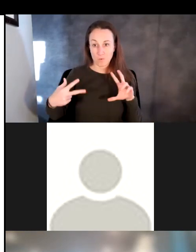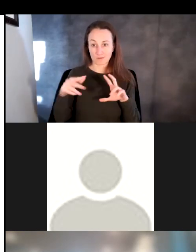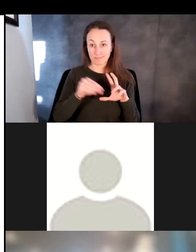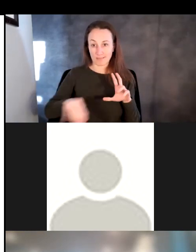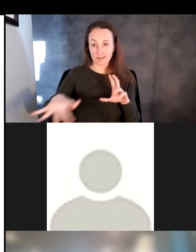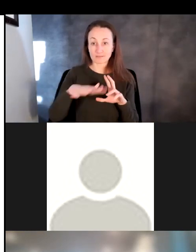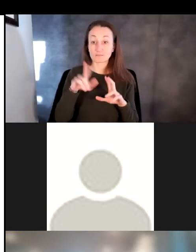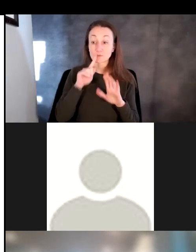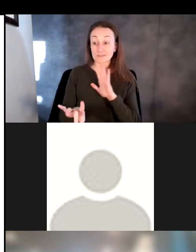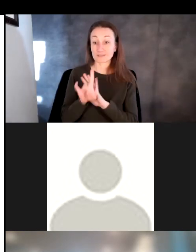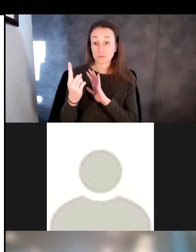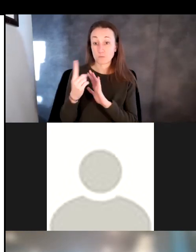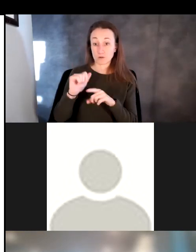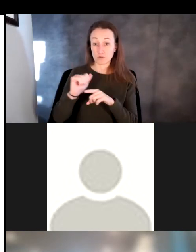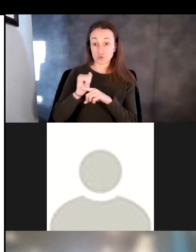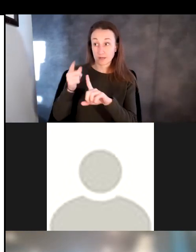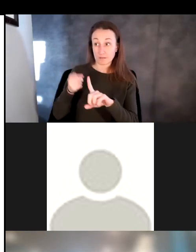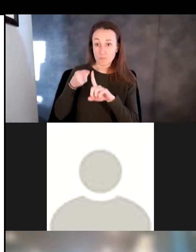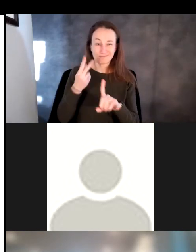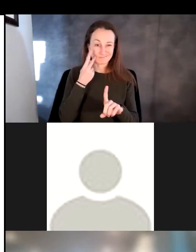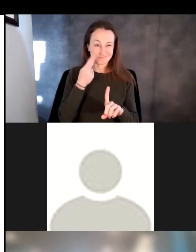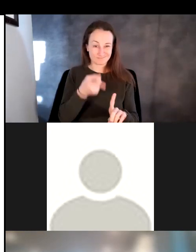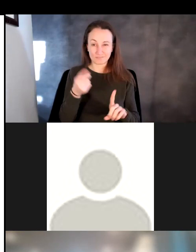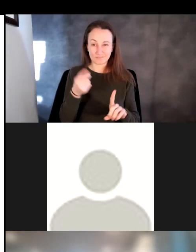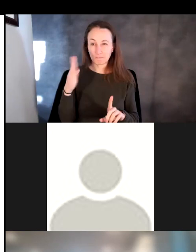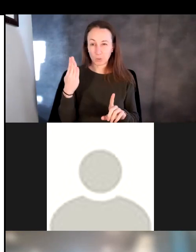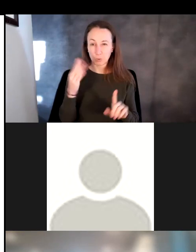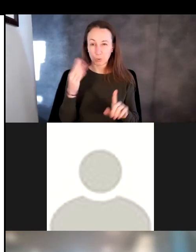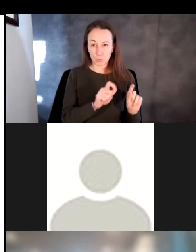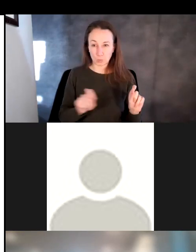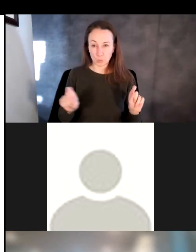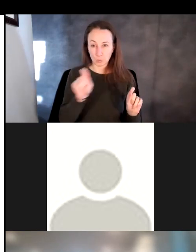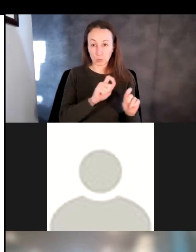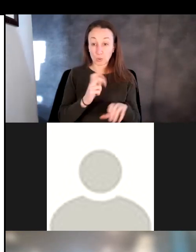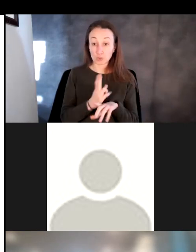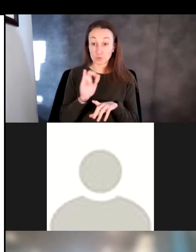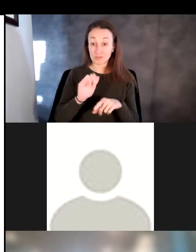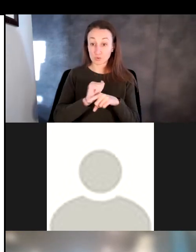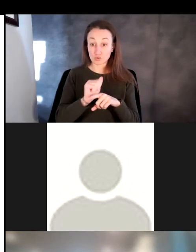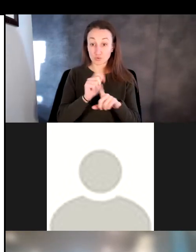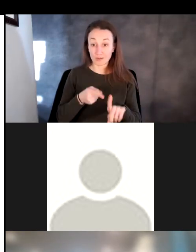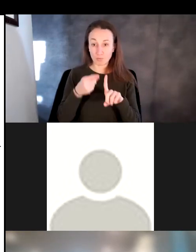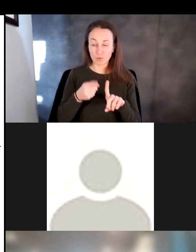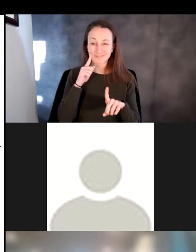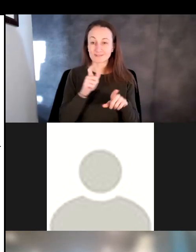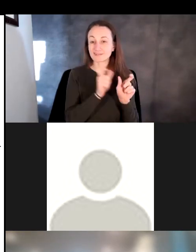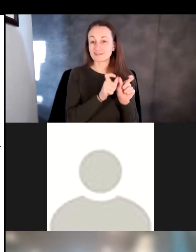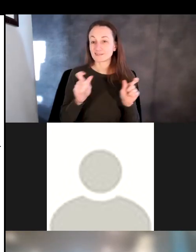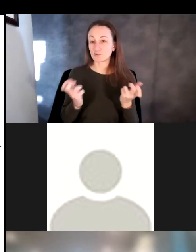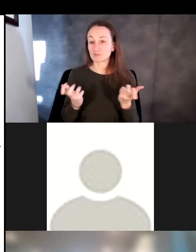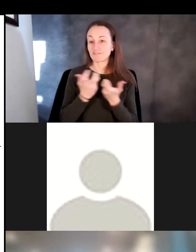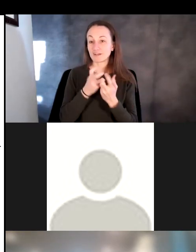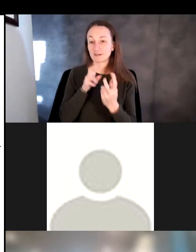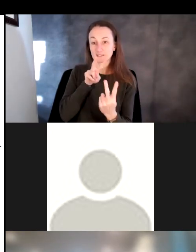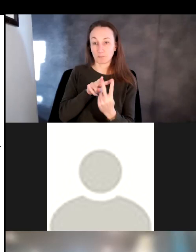some training points shown here in these blue dots on our landscape. Using these training points, so these sequence fitness pairs, we're going to